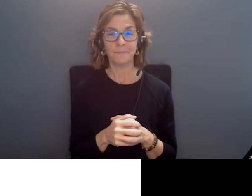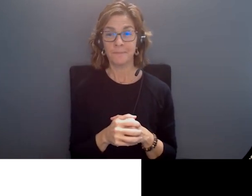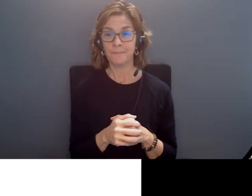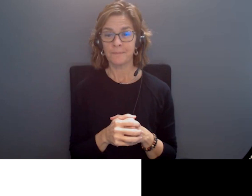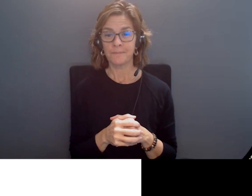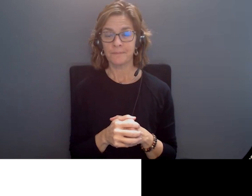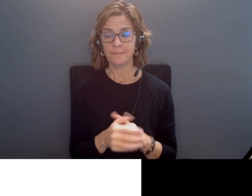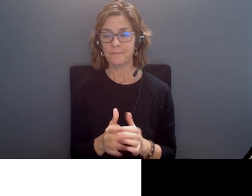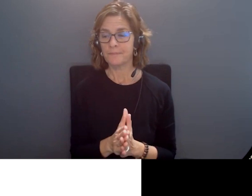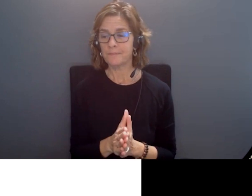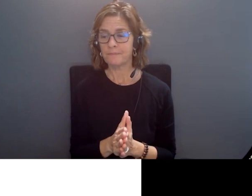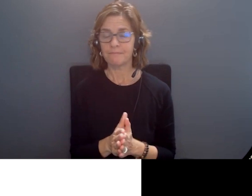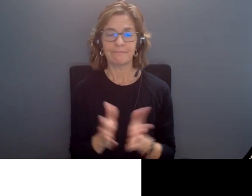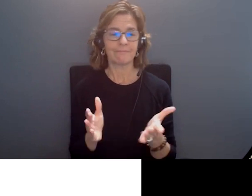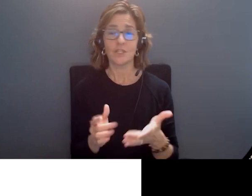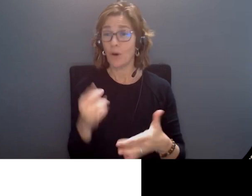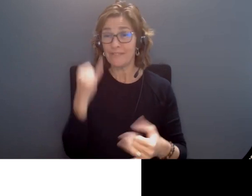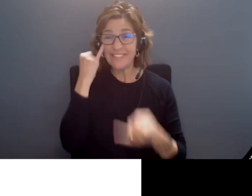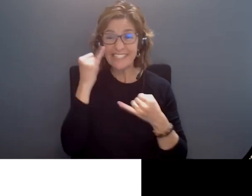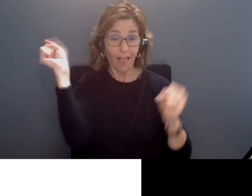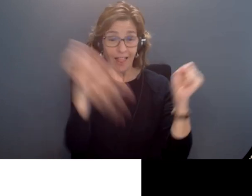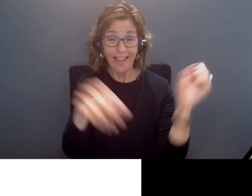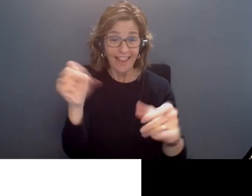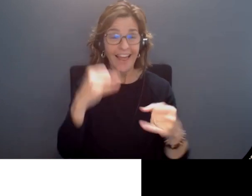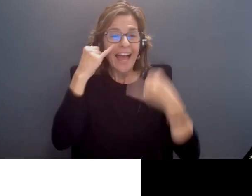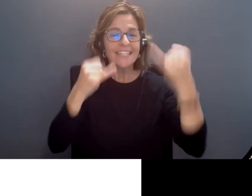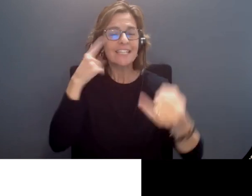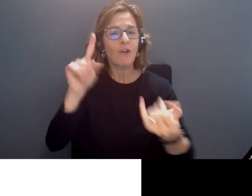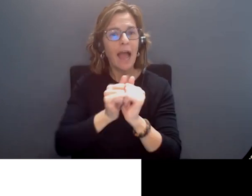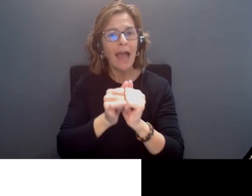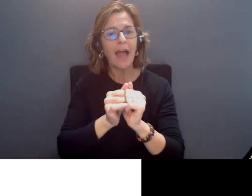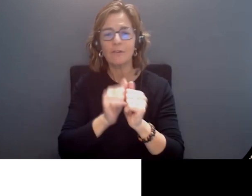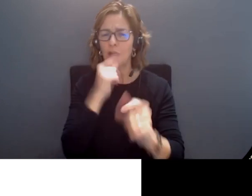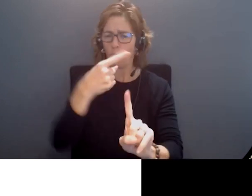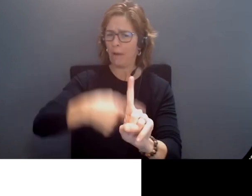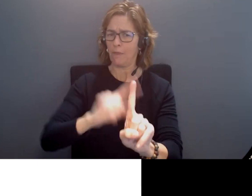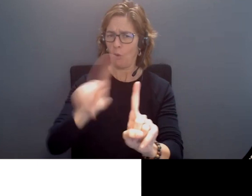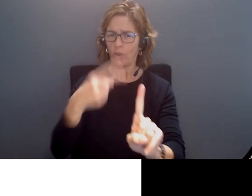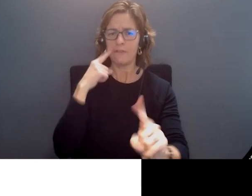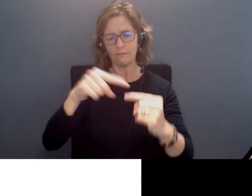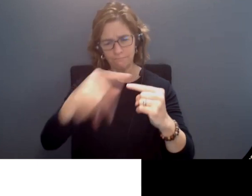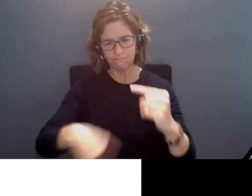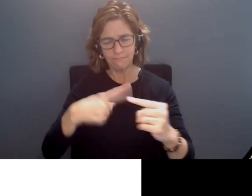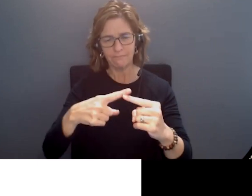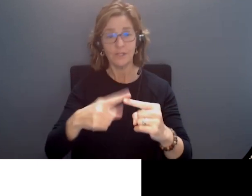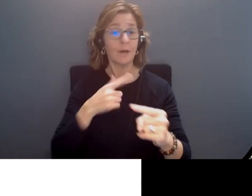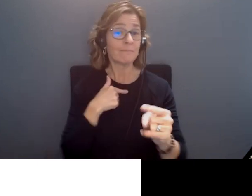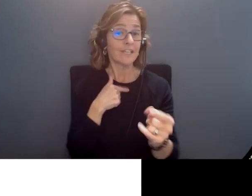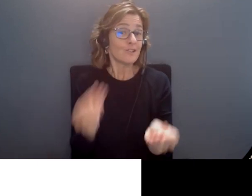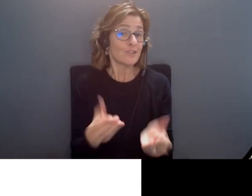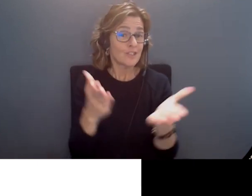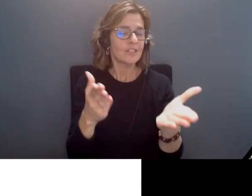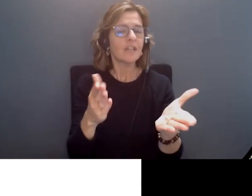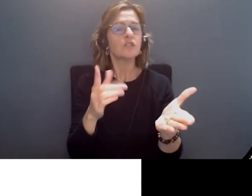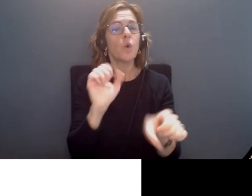So once again, these are all just ideas for you to think about, but I invite you to connect with your colleagues and have a discussion